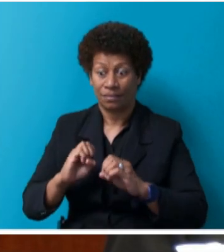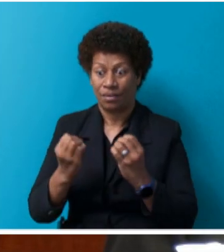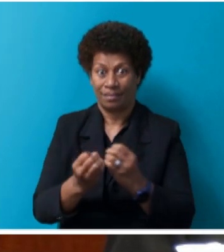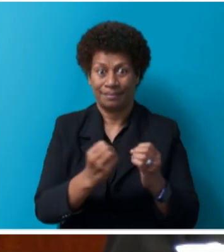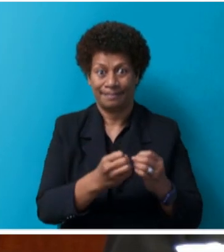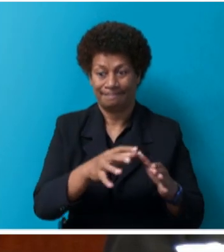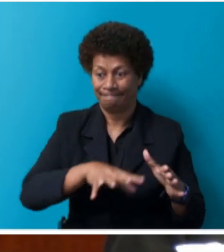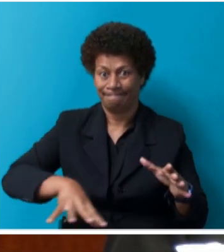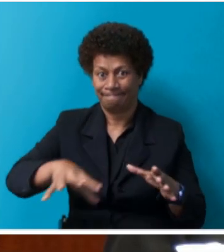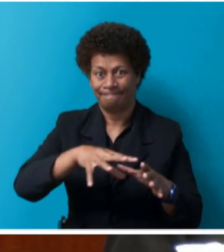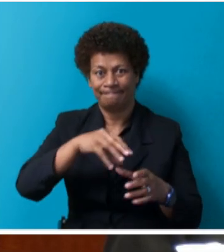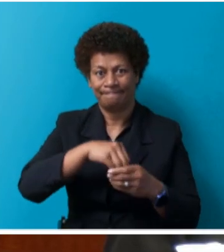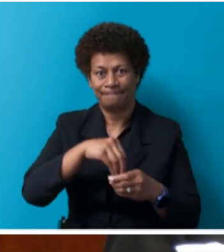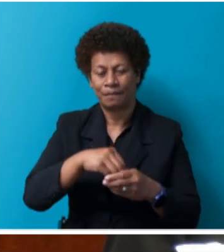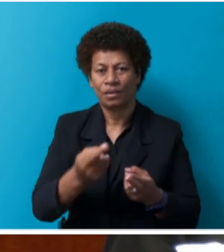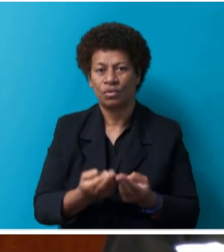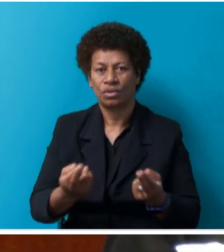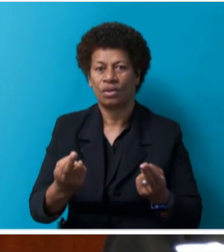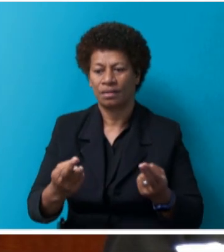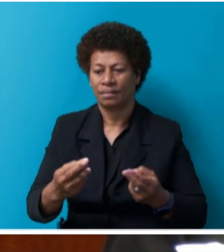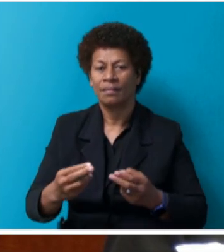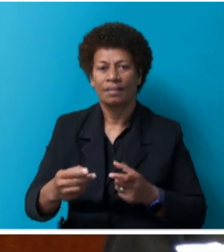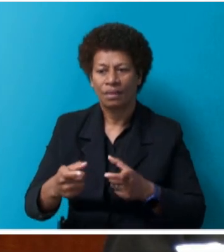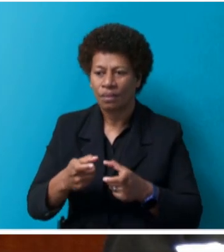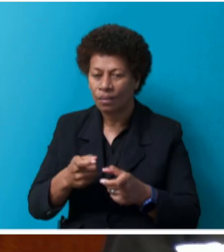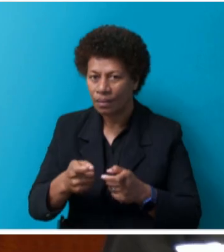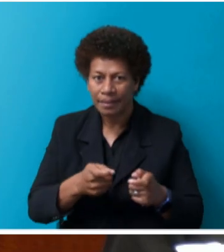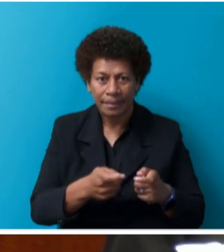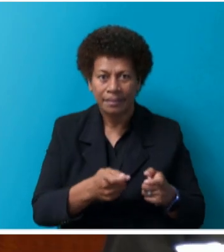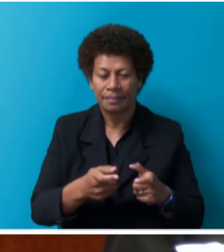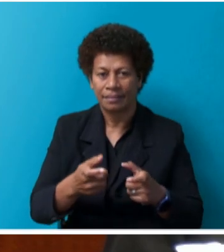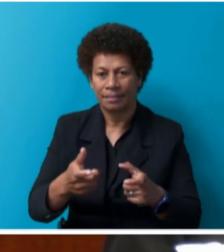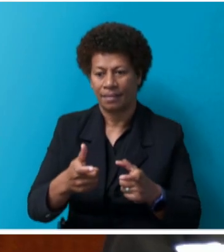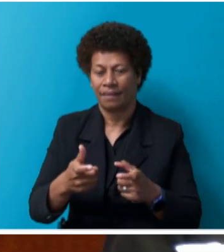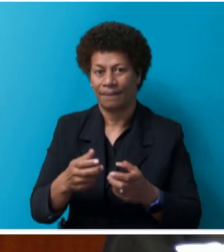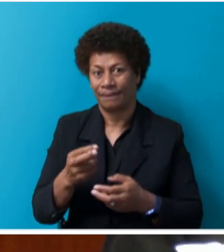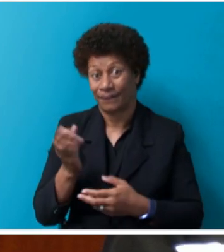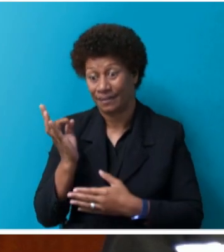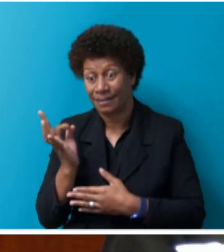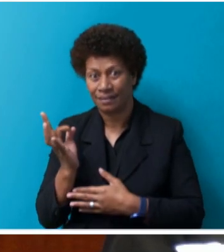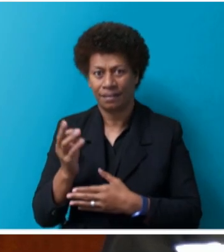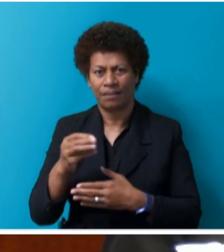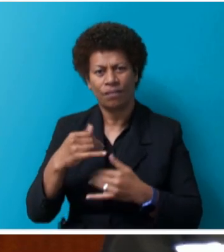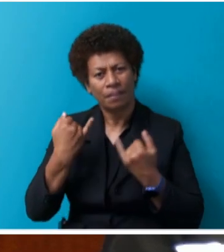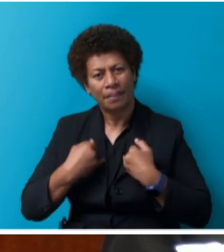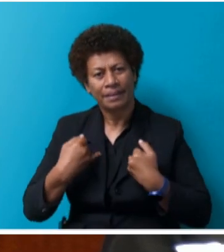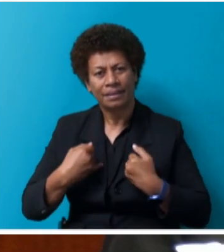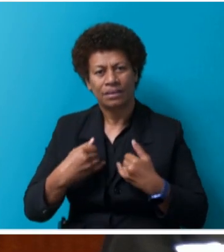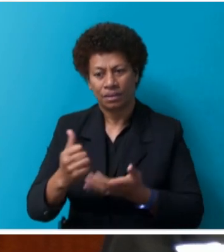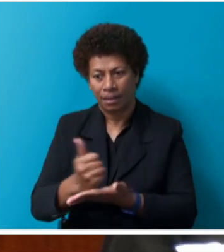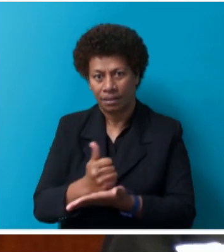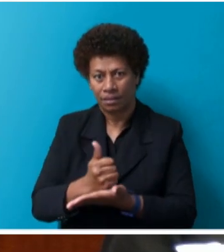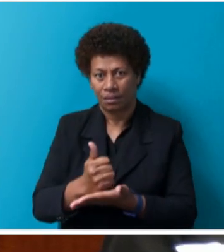expertise, resourcing, coordination, and support to facilitate ownership and effective implementation of actions under an agreed